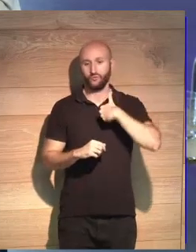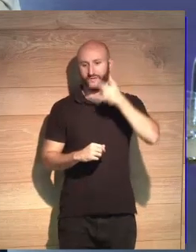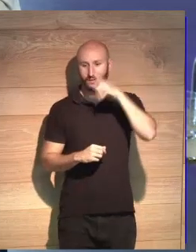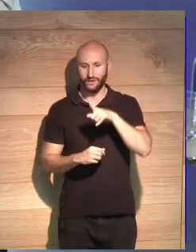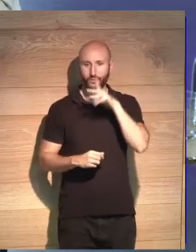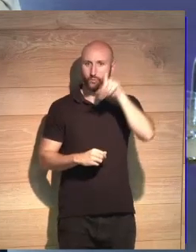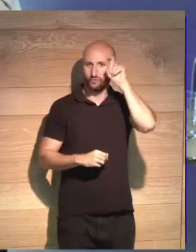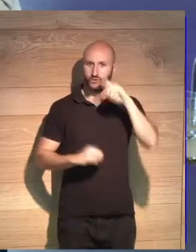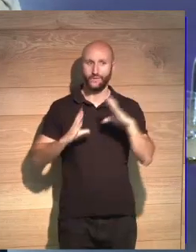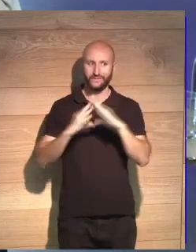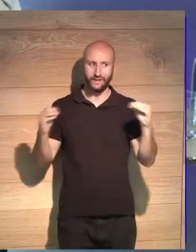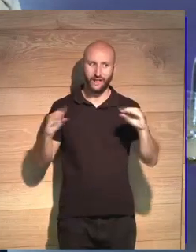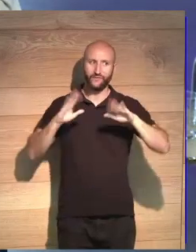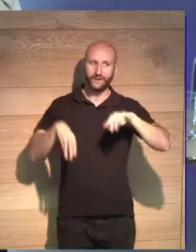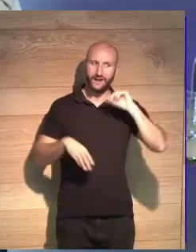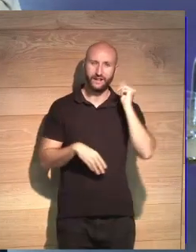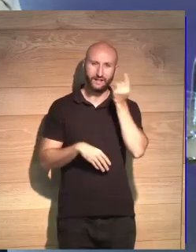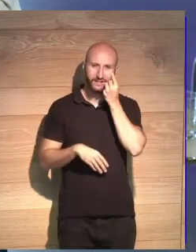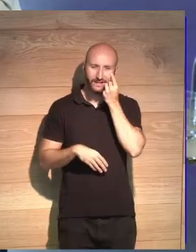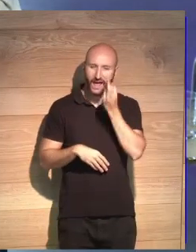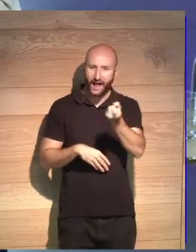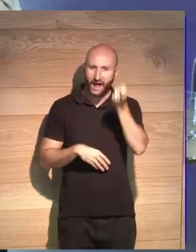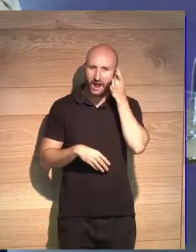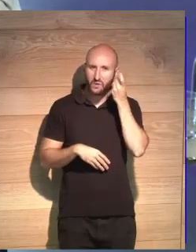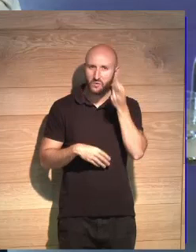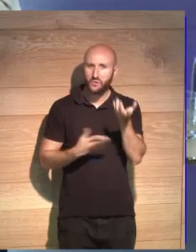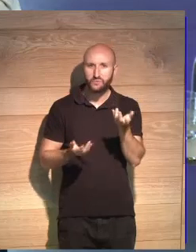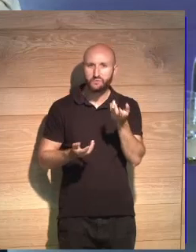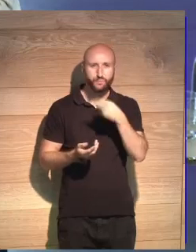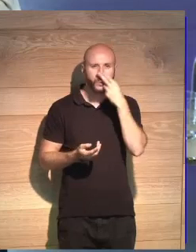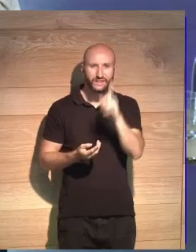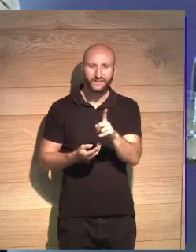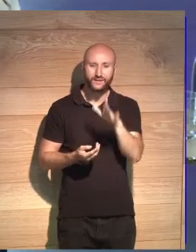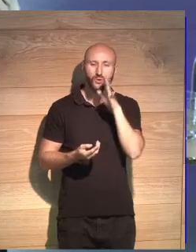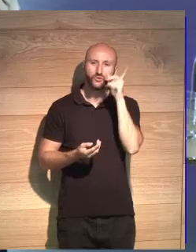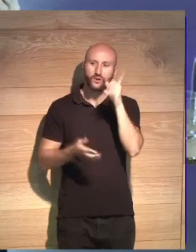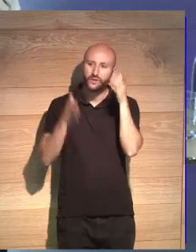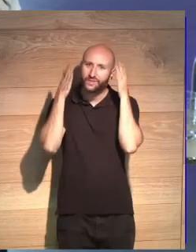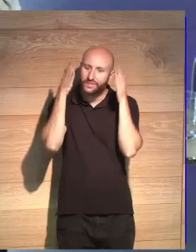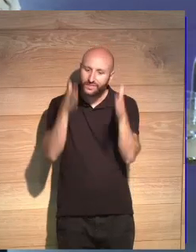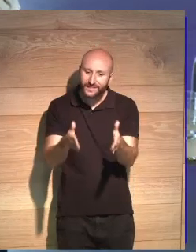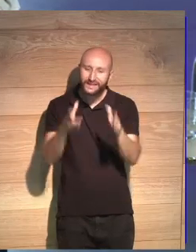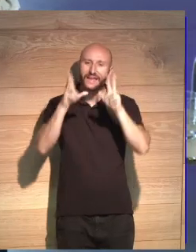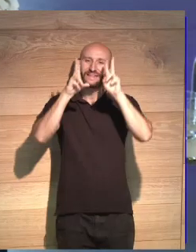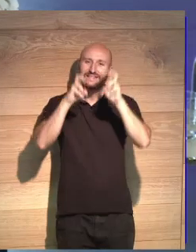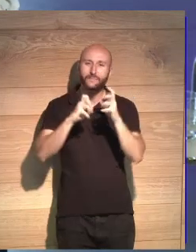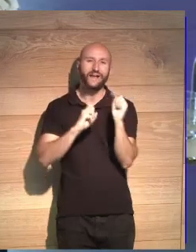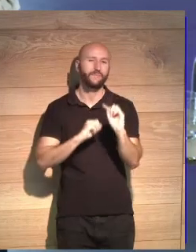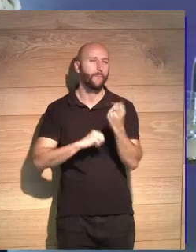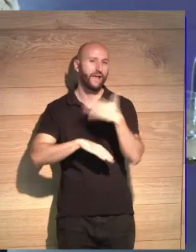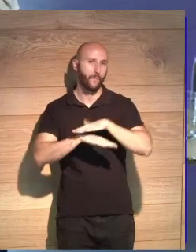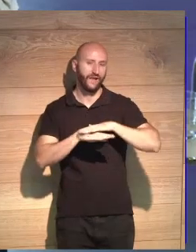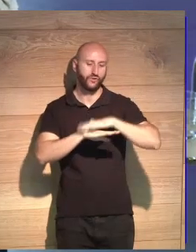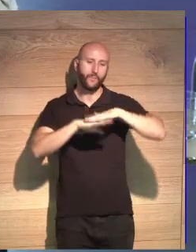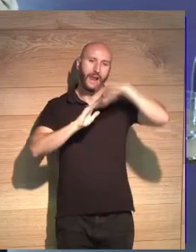all these. I am a university professor as well, and I've realized that students do not get this